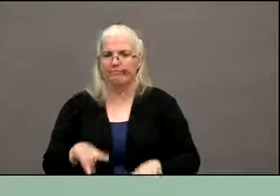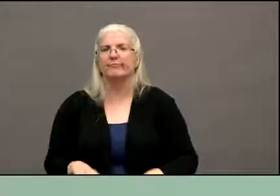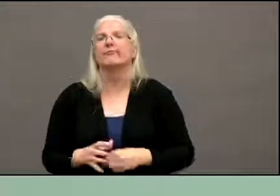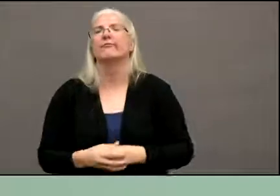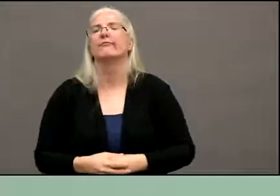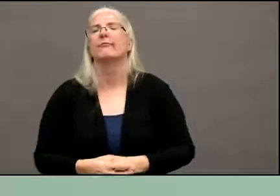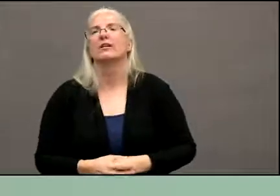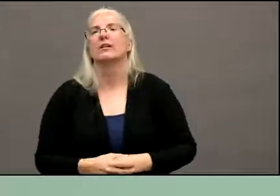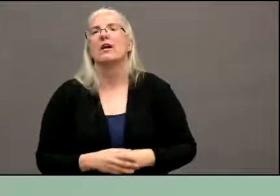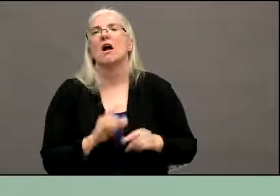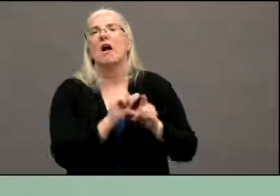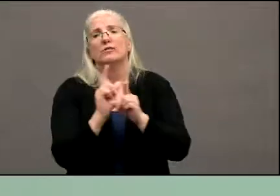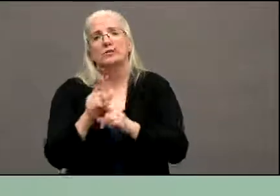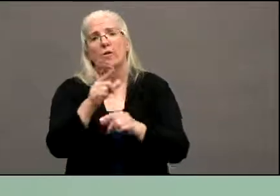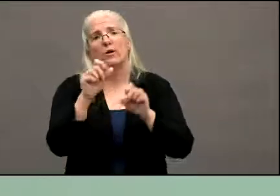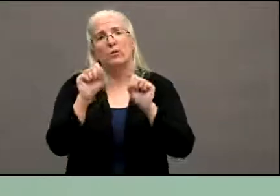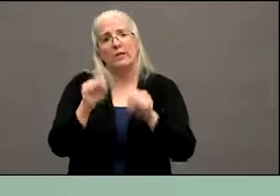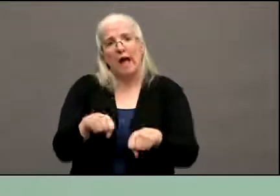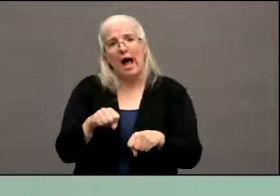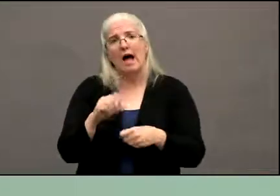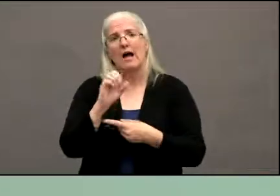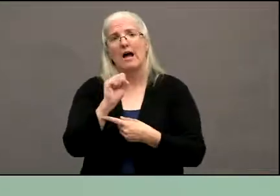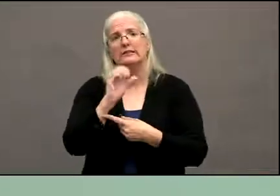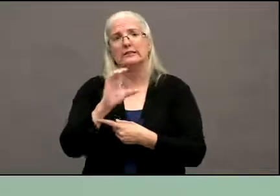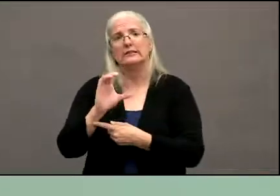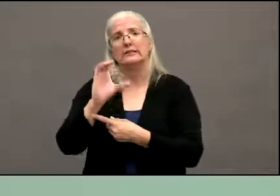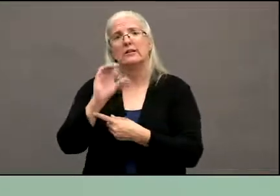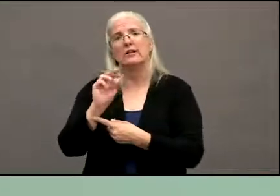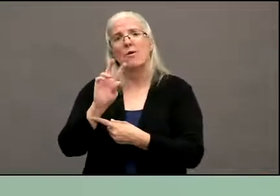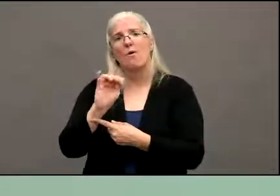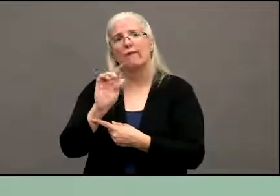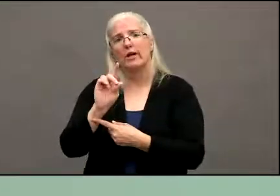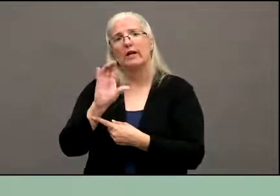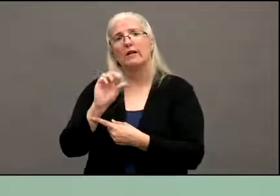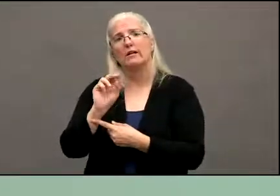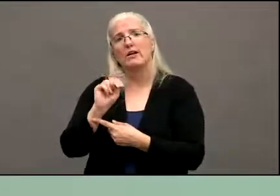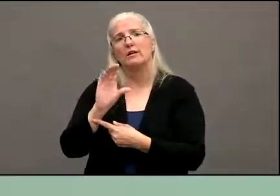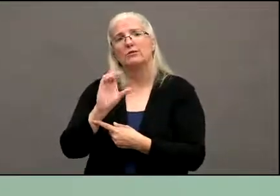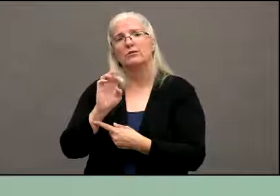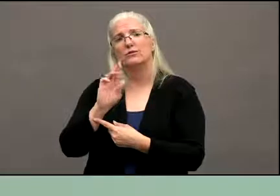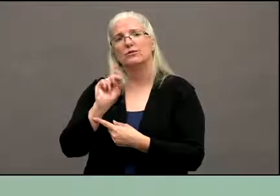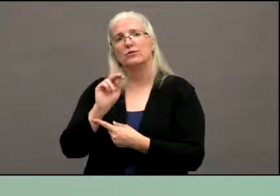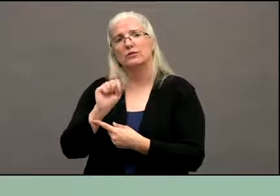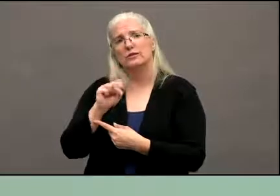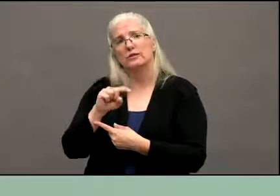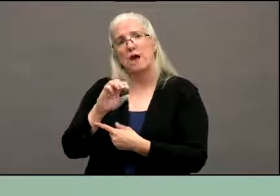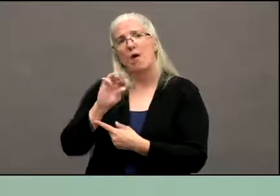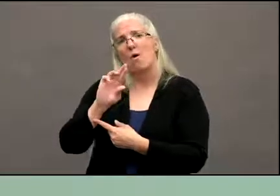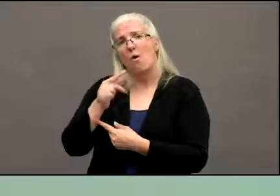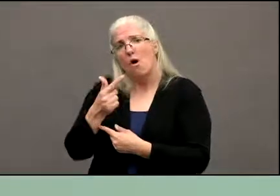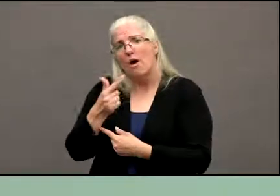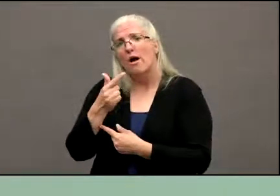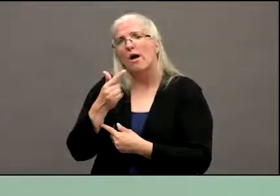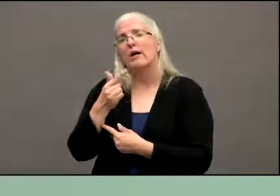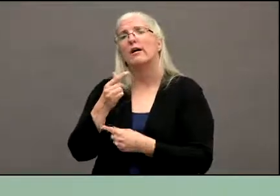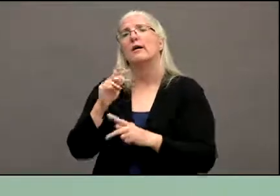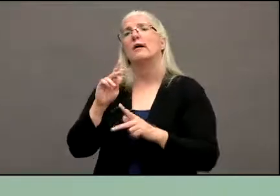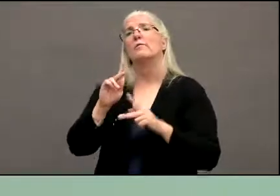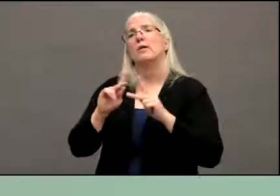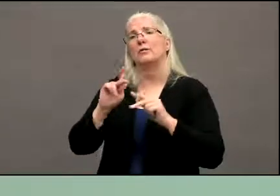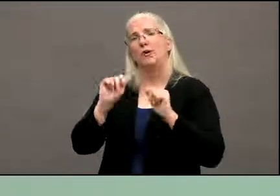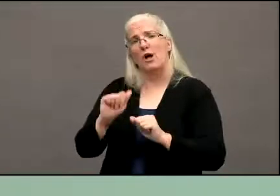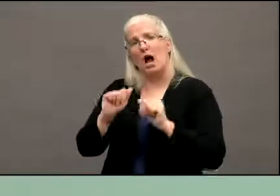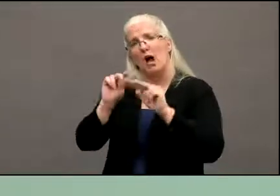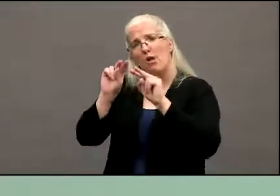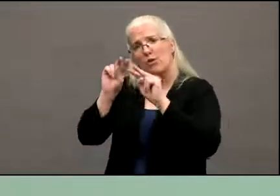seccovidconcerns.org. That's a portal specifically for businesses, for patrons of businesses. By going to that site, you can